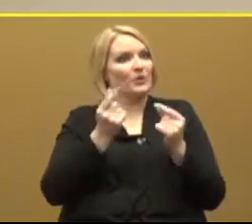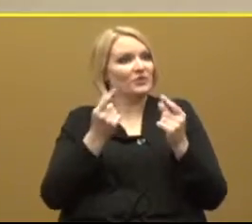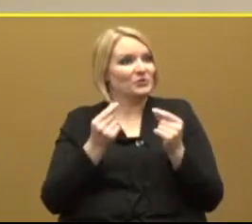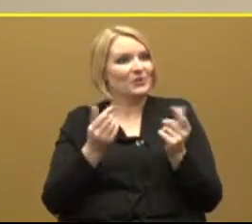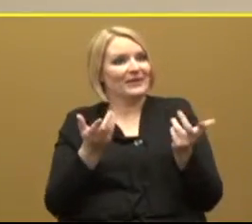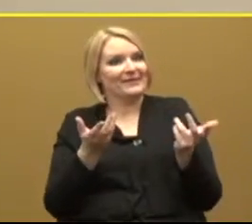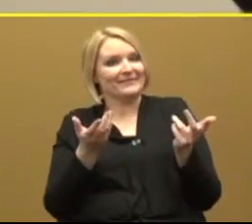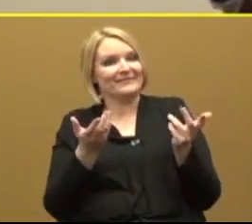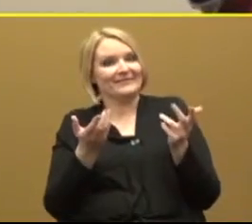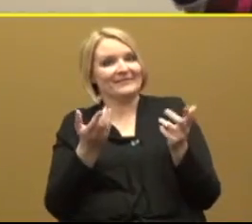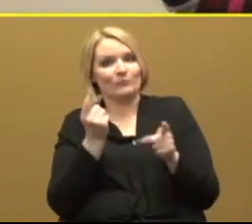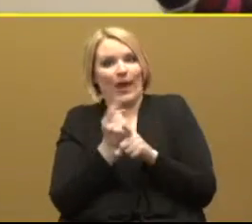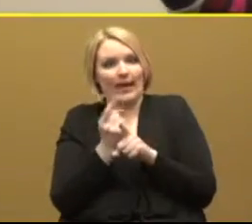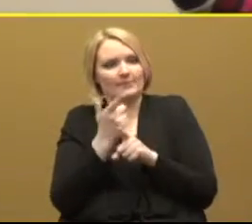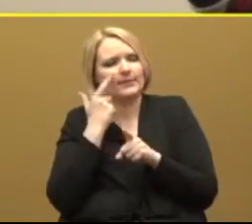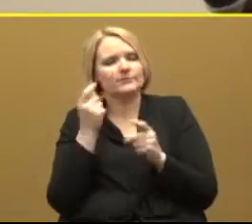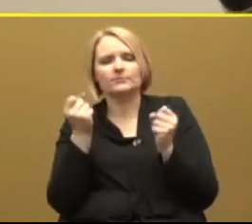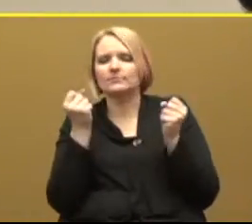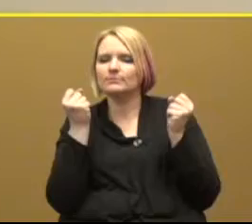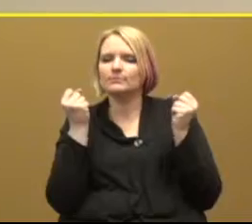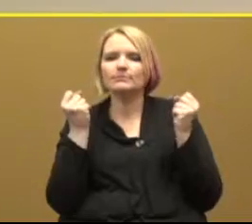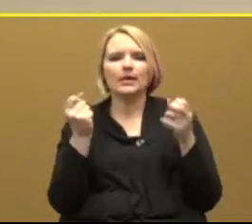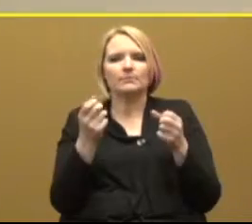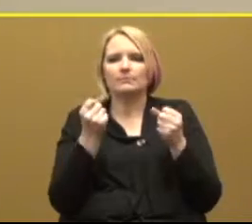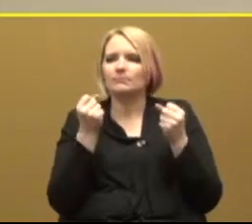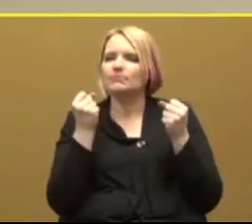they're doing, right? Because there's many